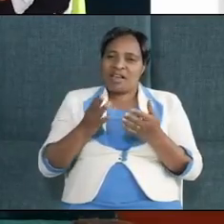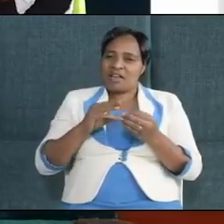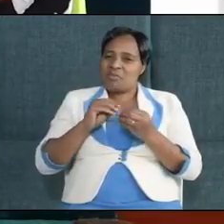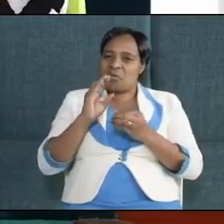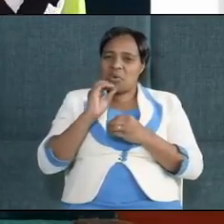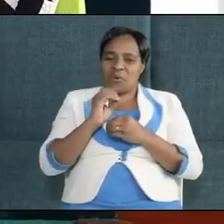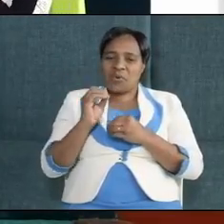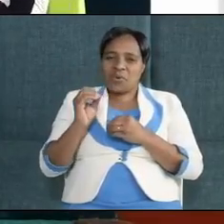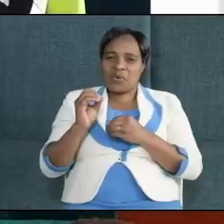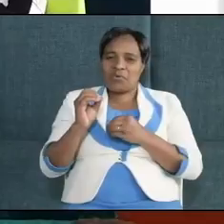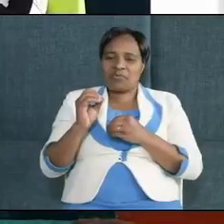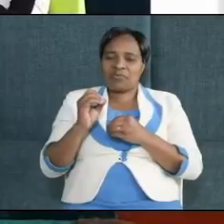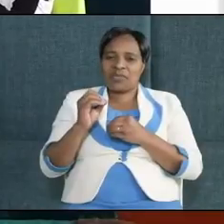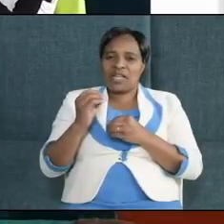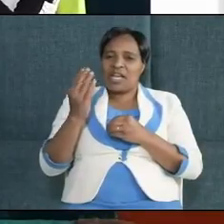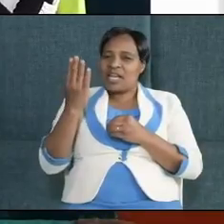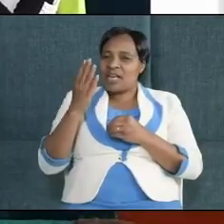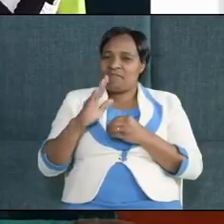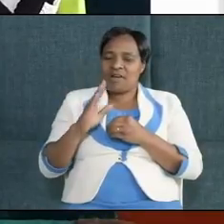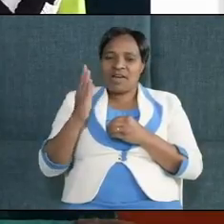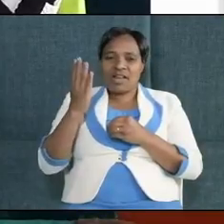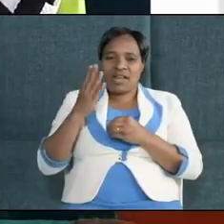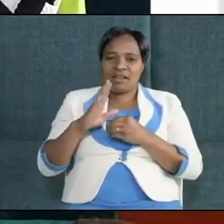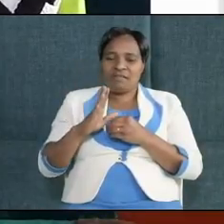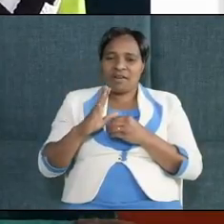anymore. No, no, never, never,